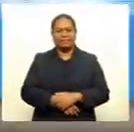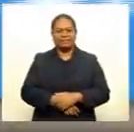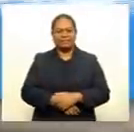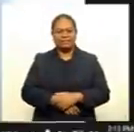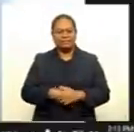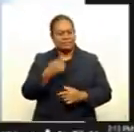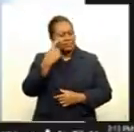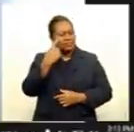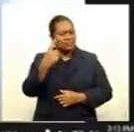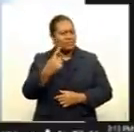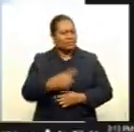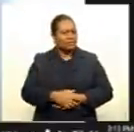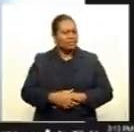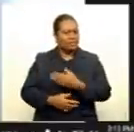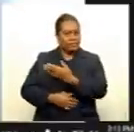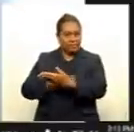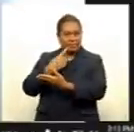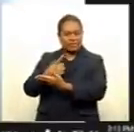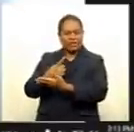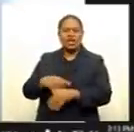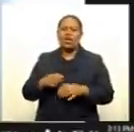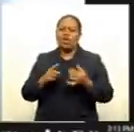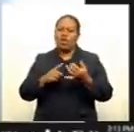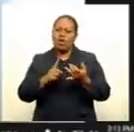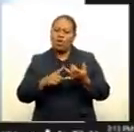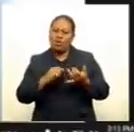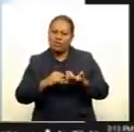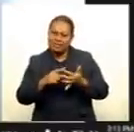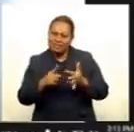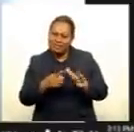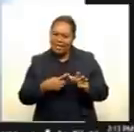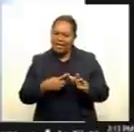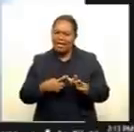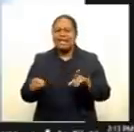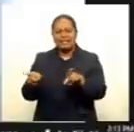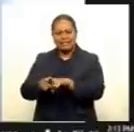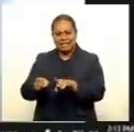respects, reminded me a lot of Osir Kolinisau. Even looks a little bit like him as well.